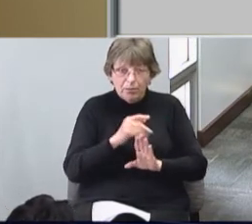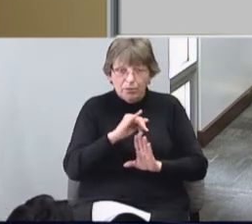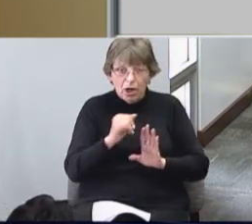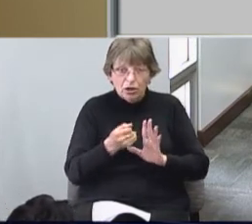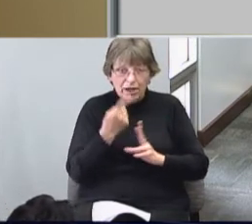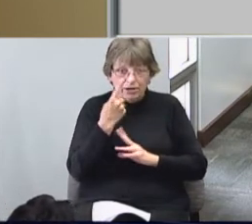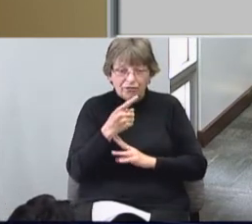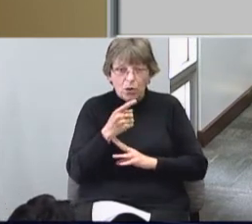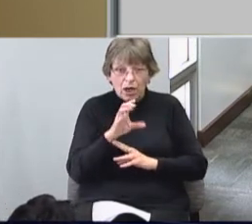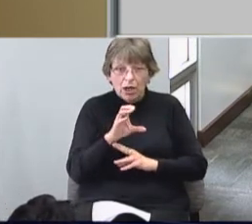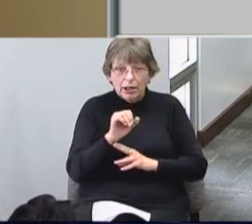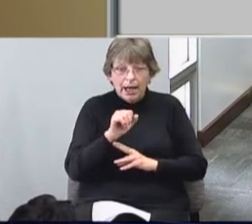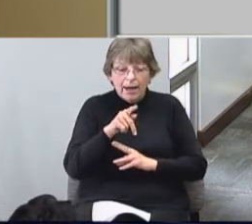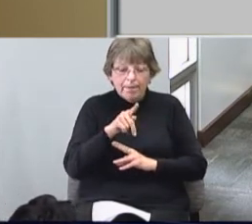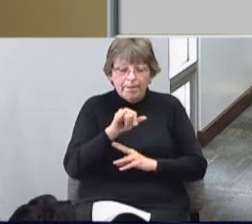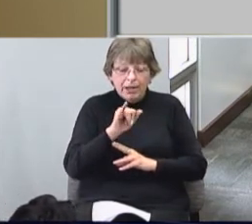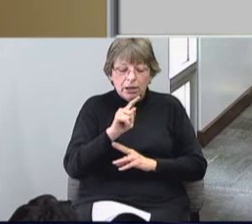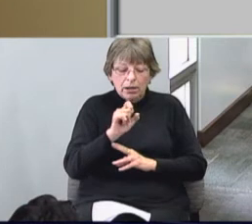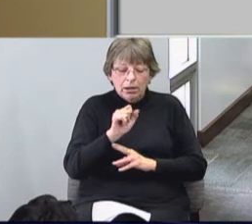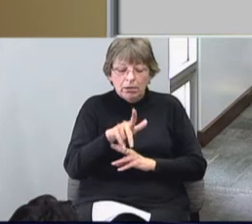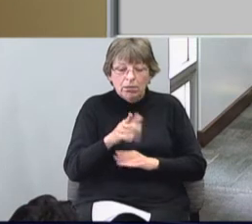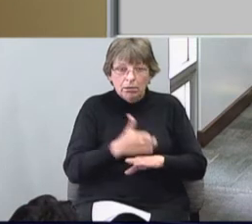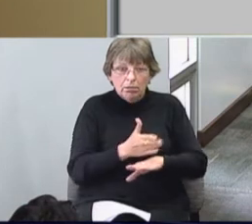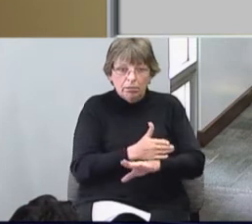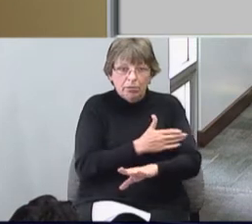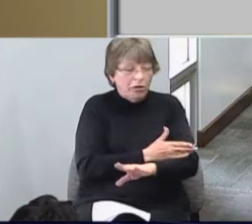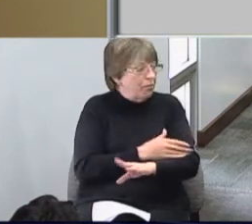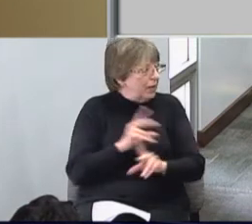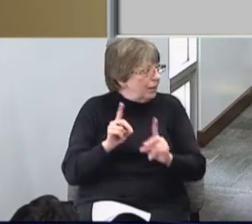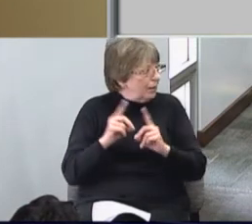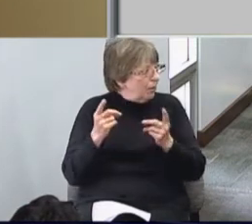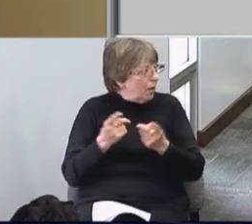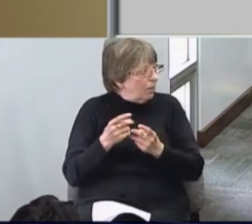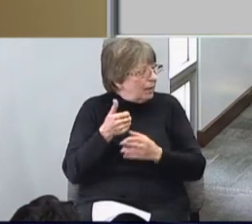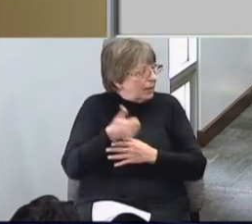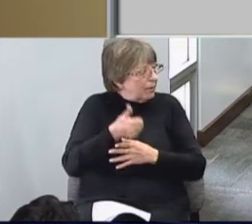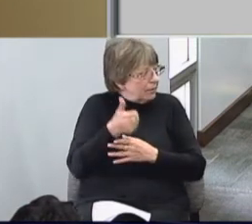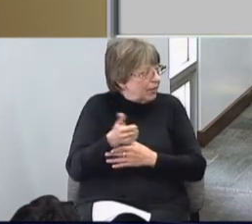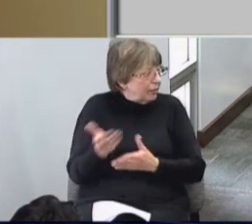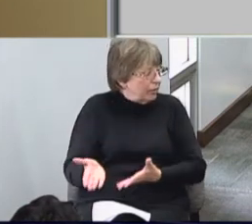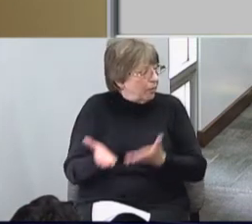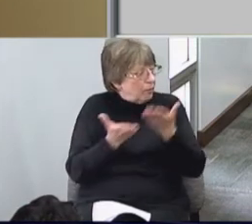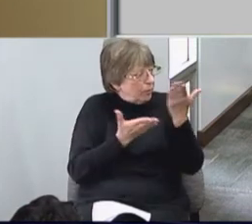improvement program. The departments themselves that propose